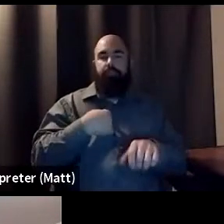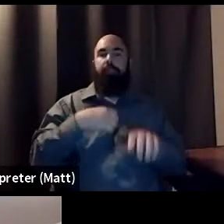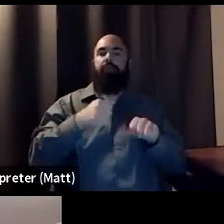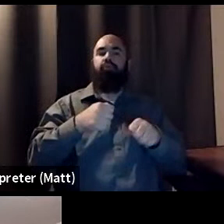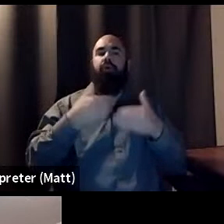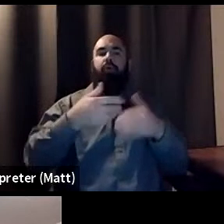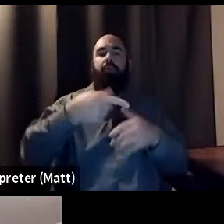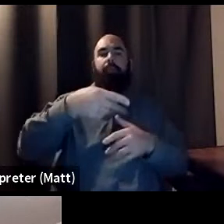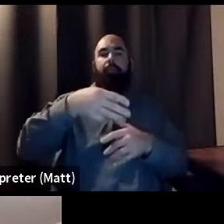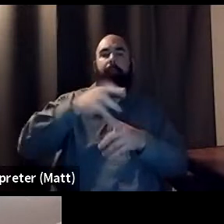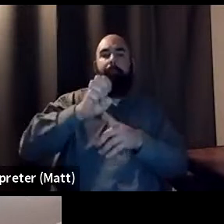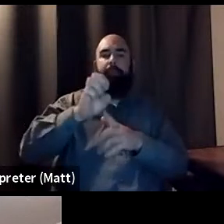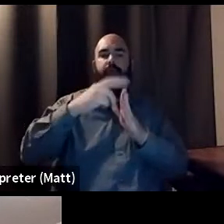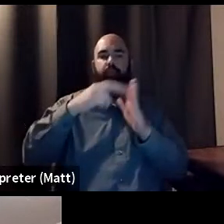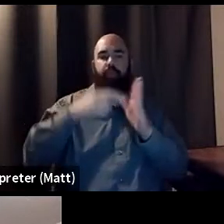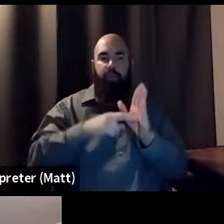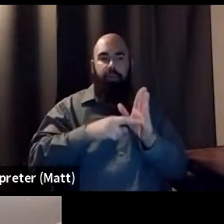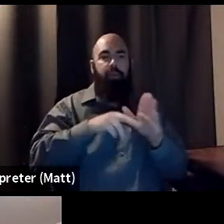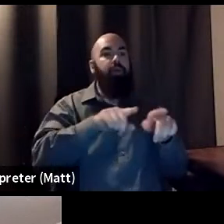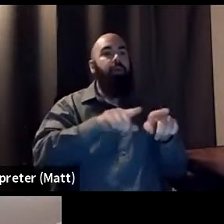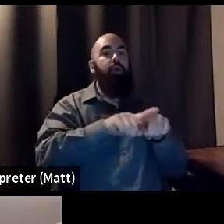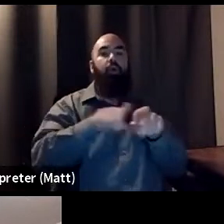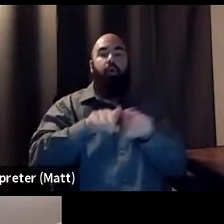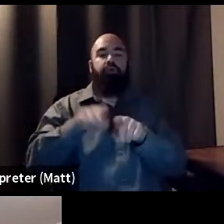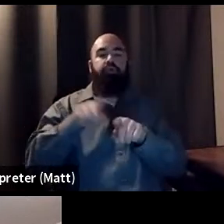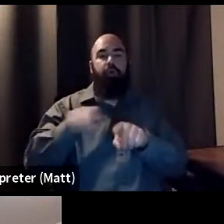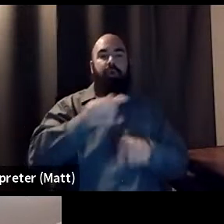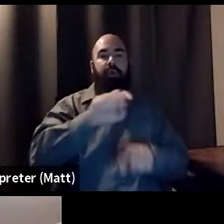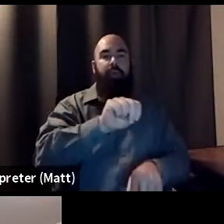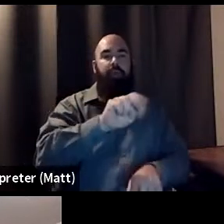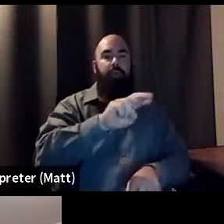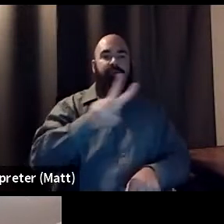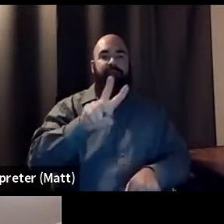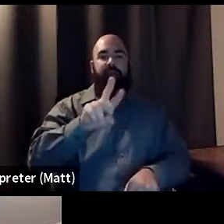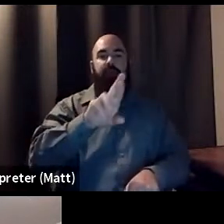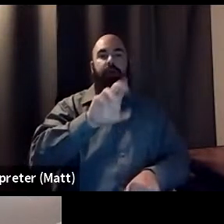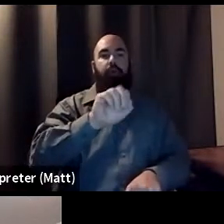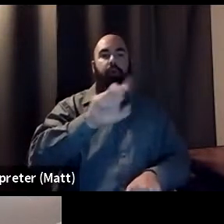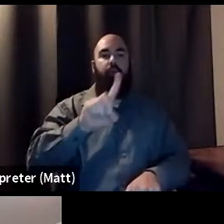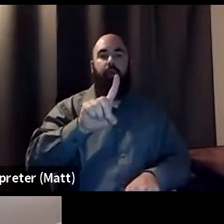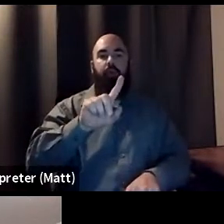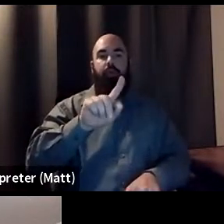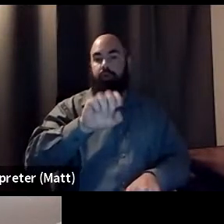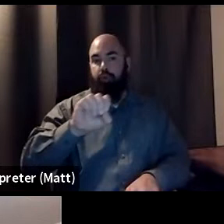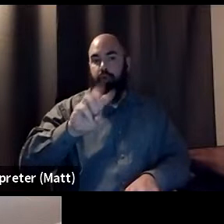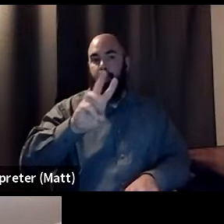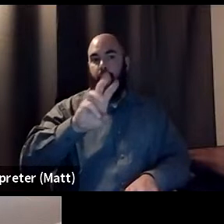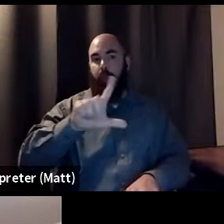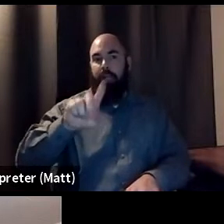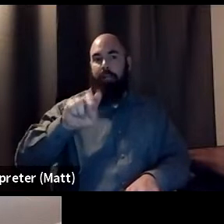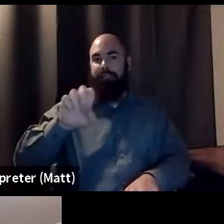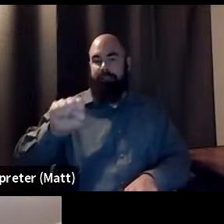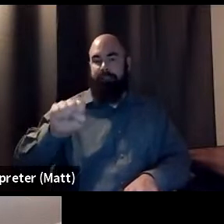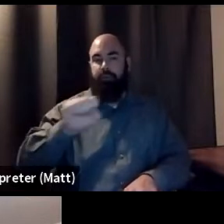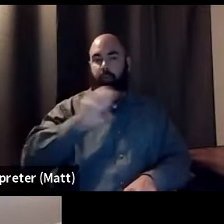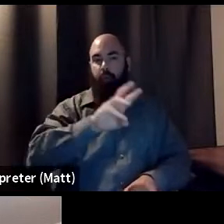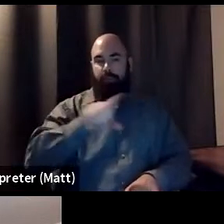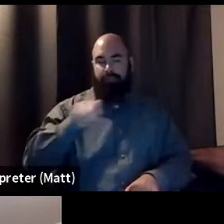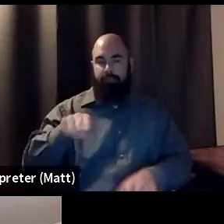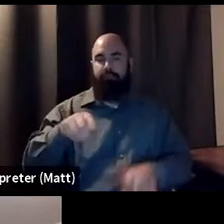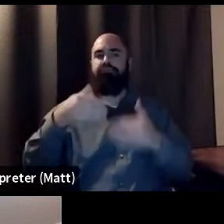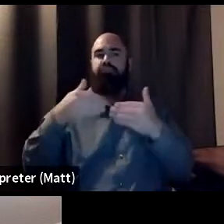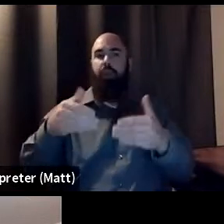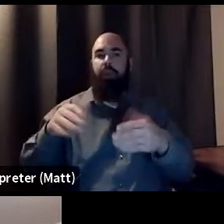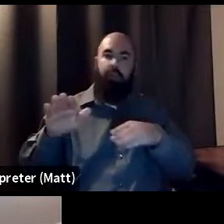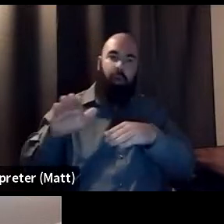pre-register or go to the New River Valley's NRV roadtowellness.com website and pre-register their business there as